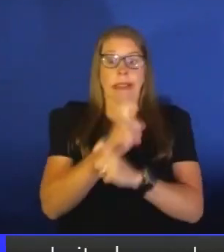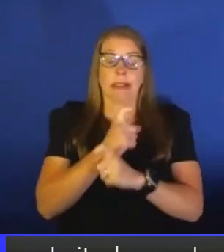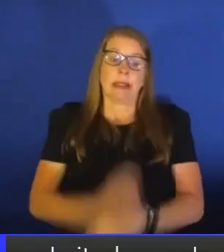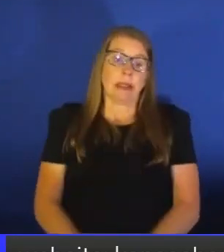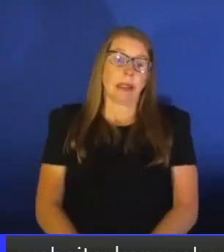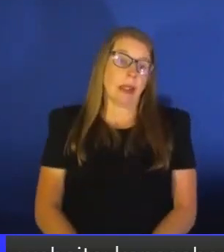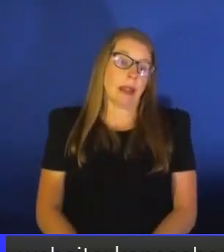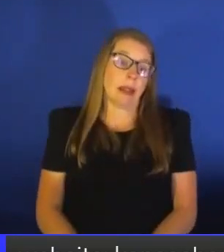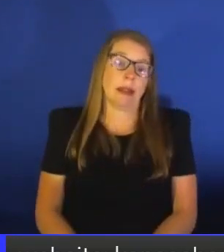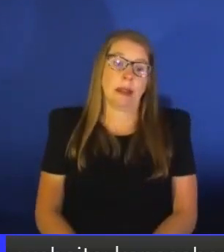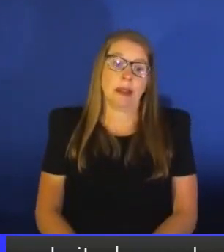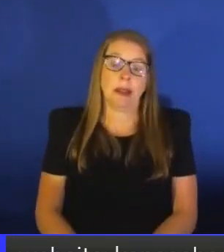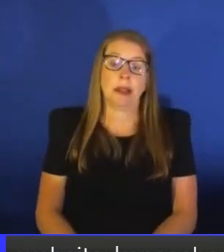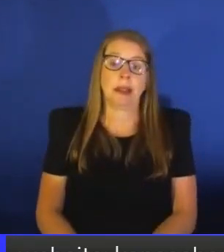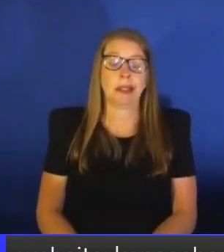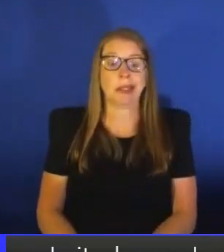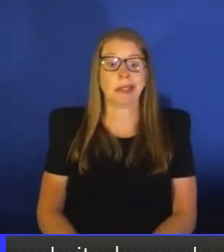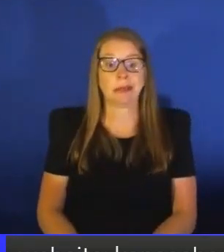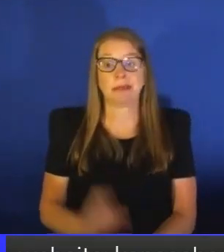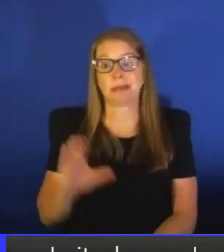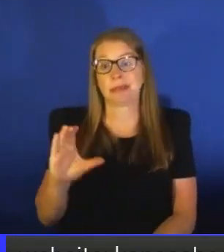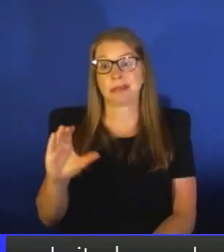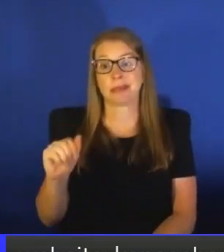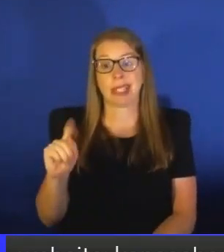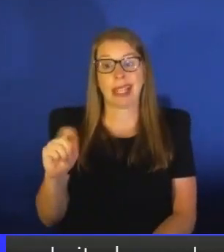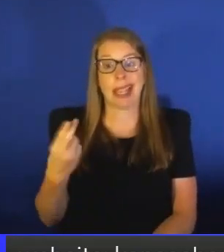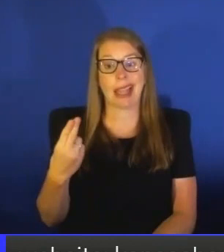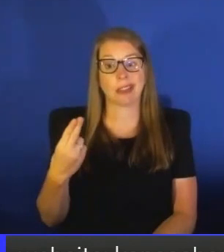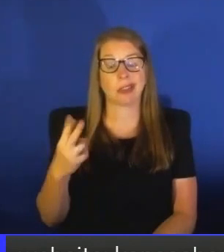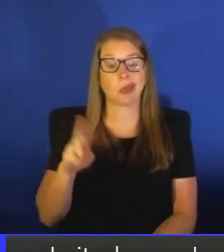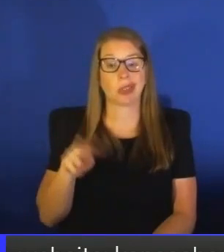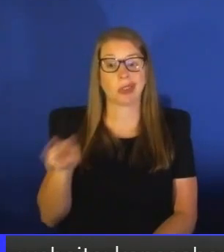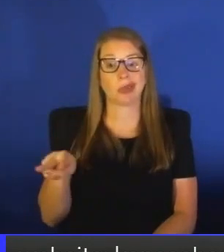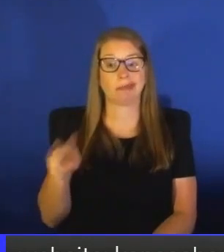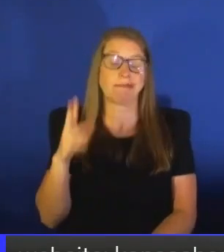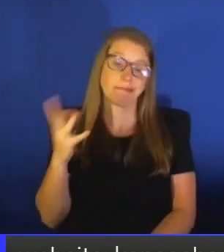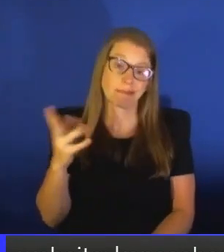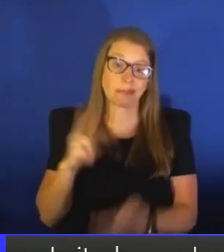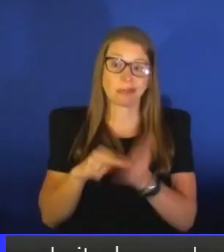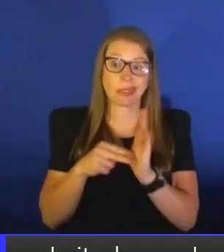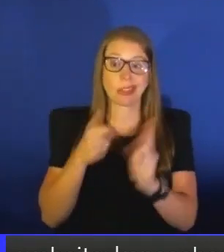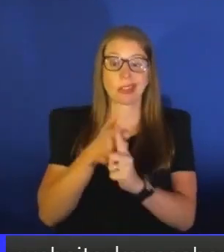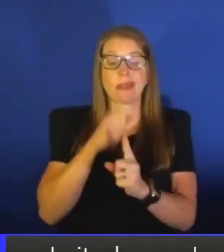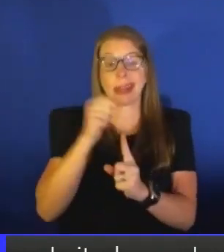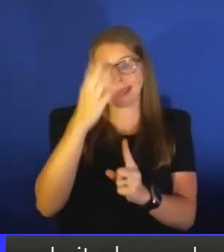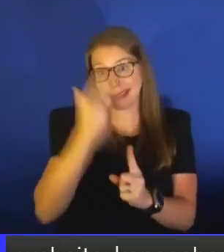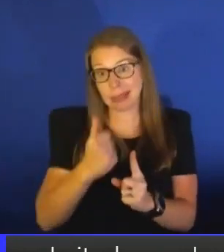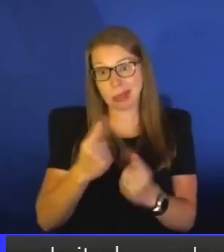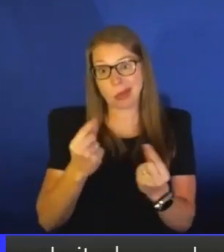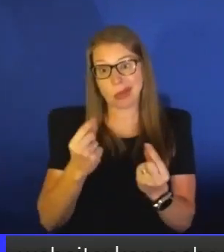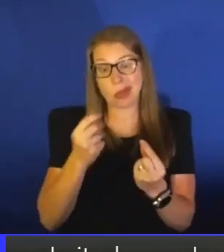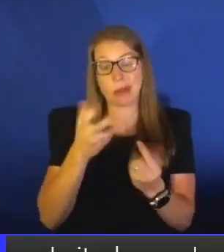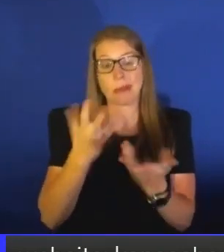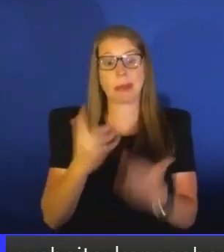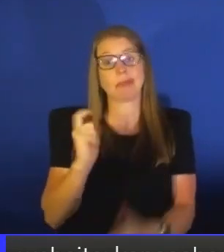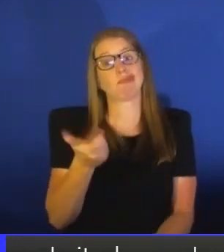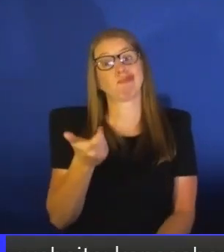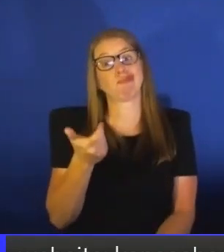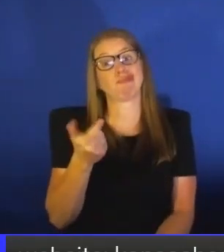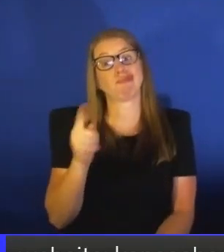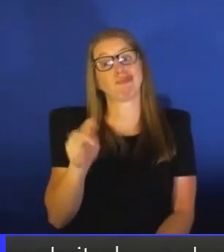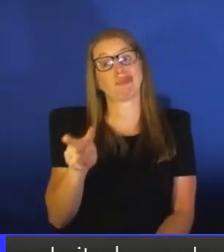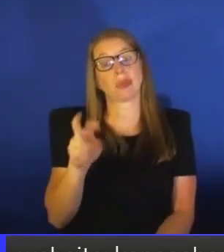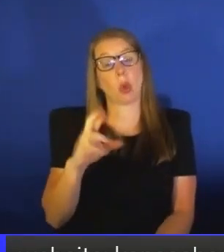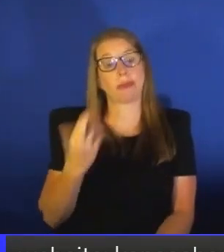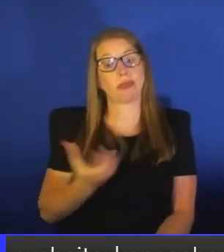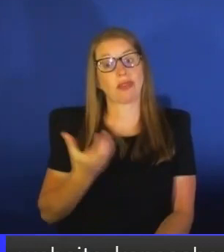of catch-22 area. Here's one idea. If you're not sleeping, what are you going to be doing? Well, you may be watching TV, you may be on your phone, but guess what else you